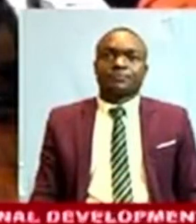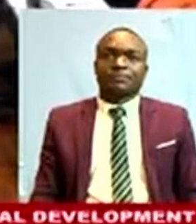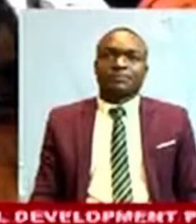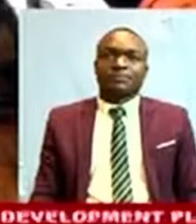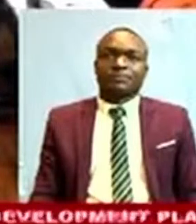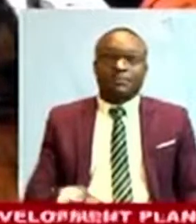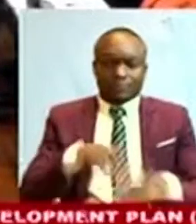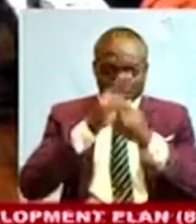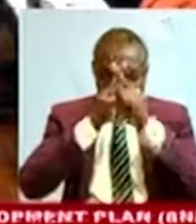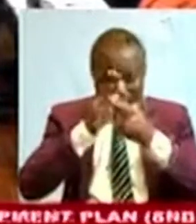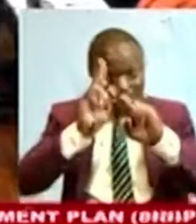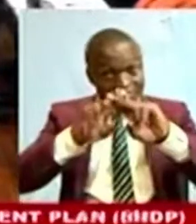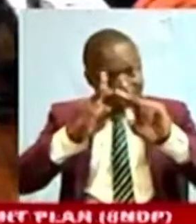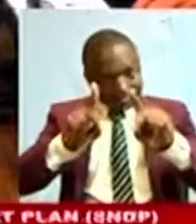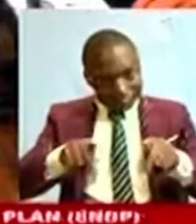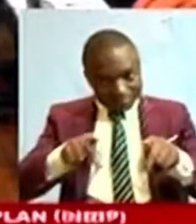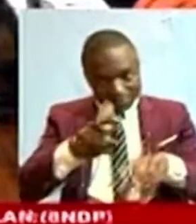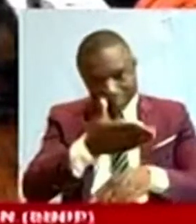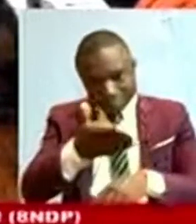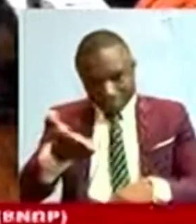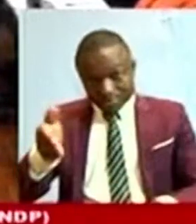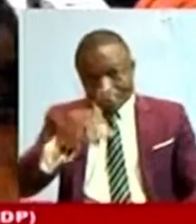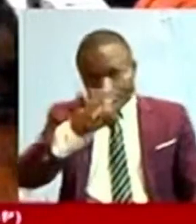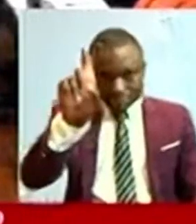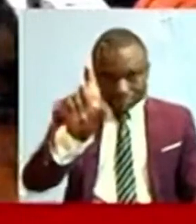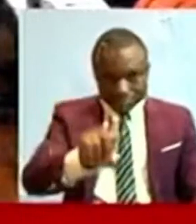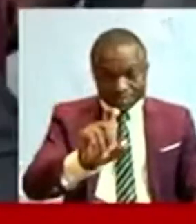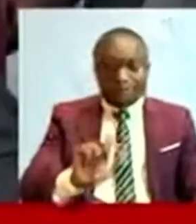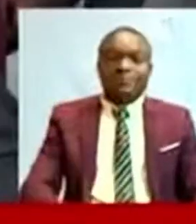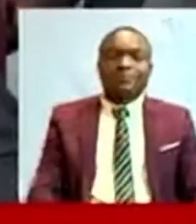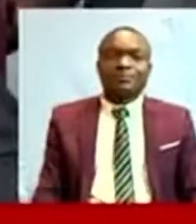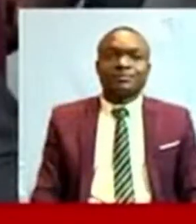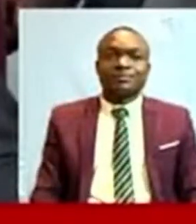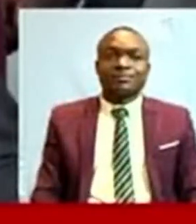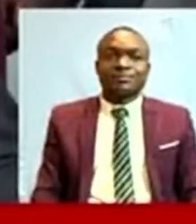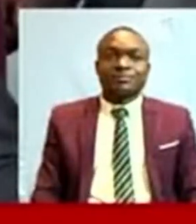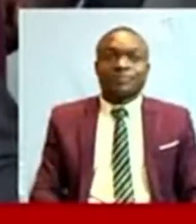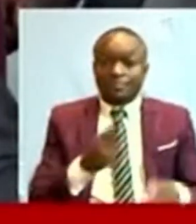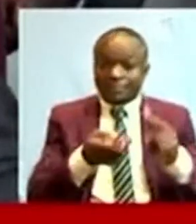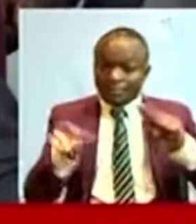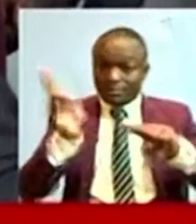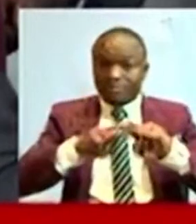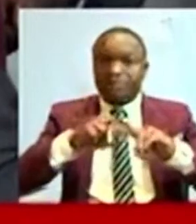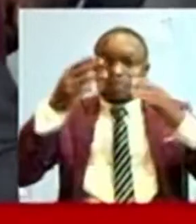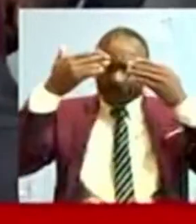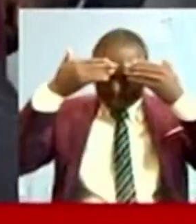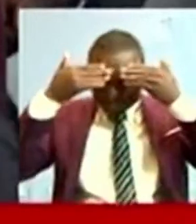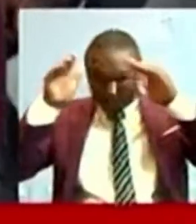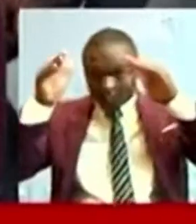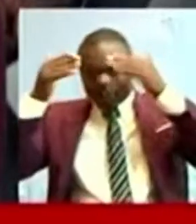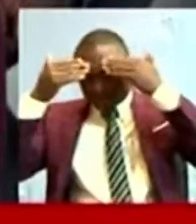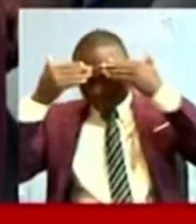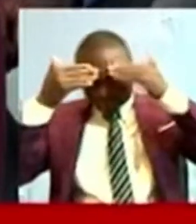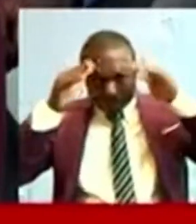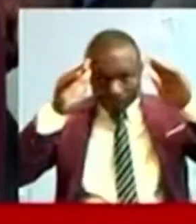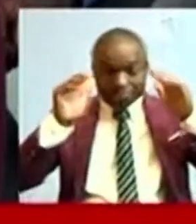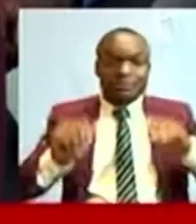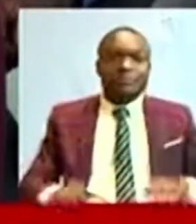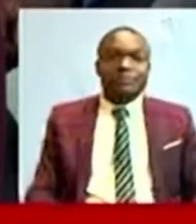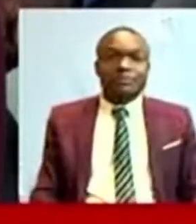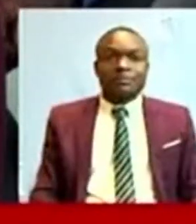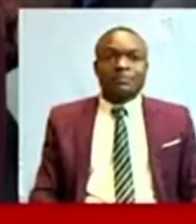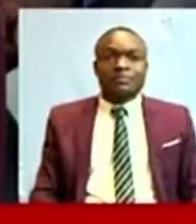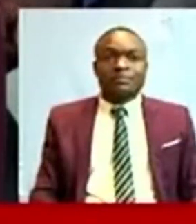Honorable Chairperson, there was a question on that we are increasing awareness on the uptake